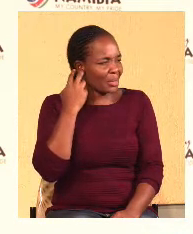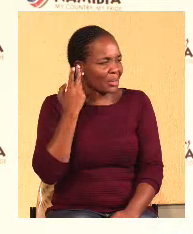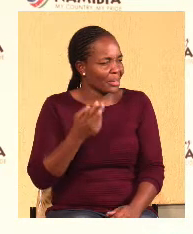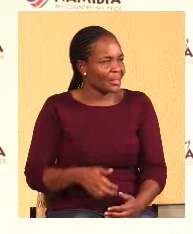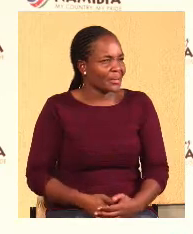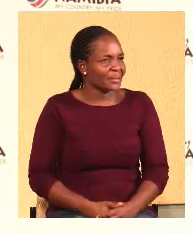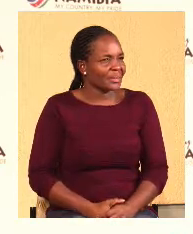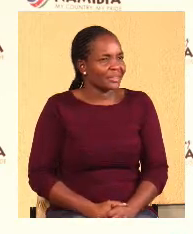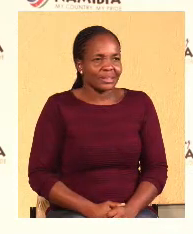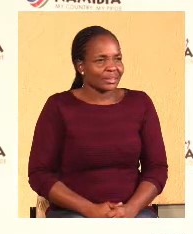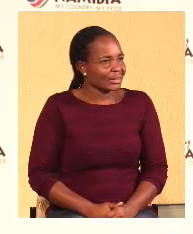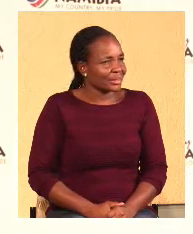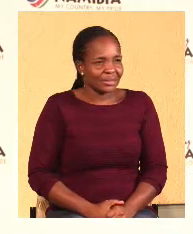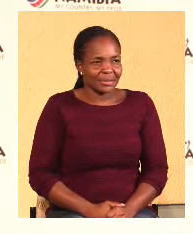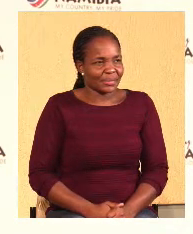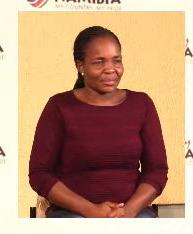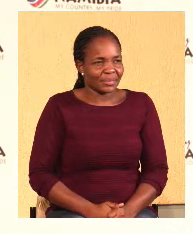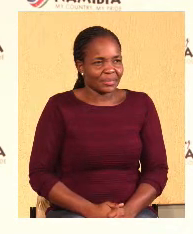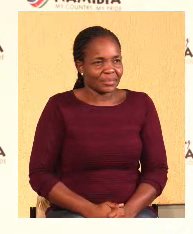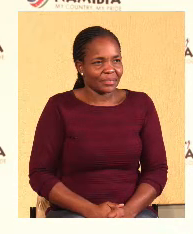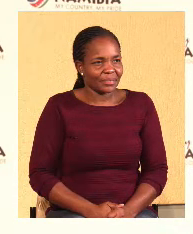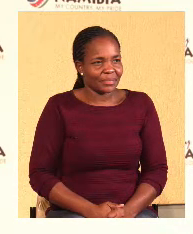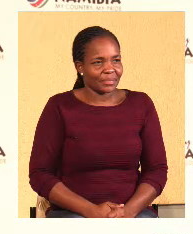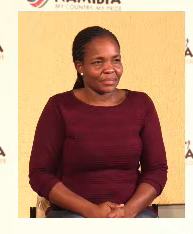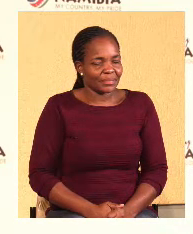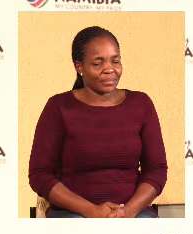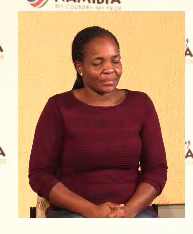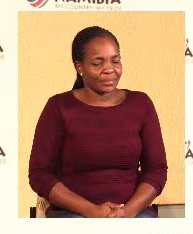For example, if you are in zone one,